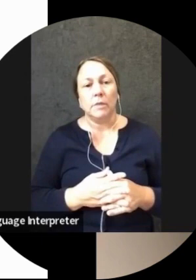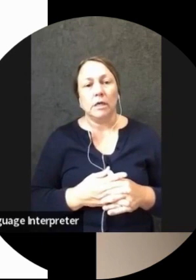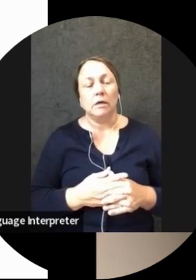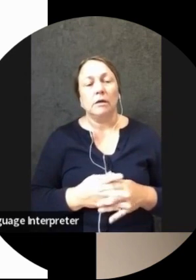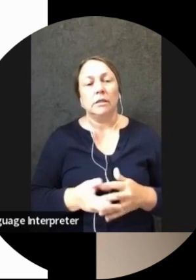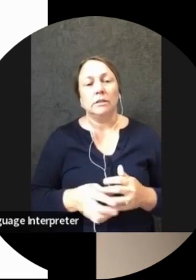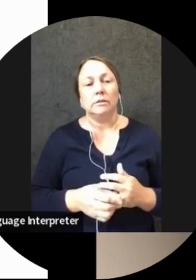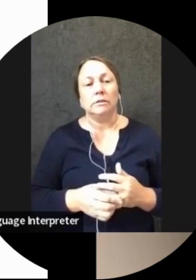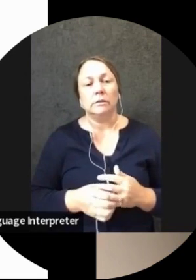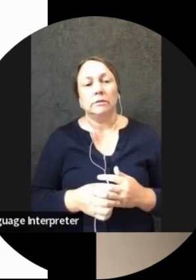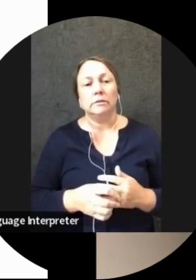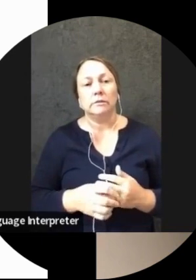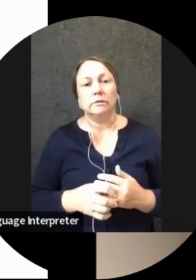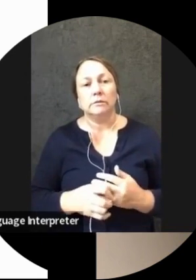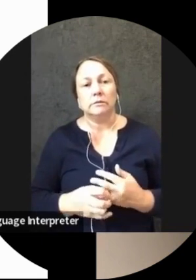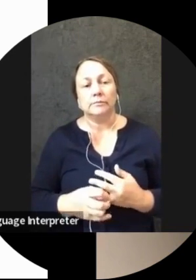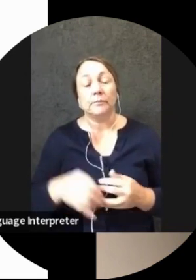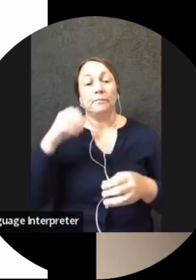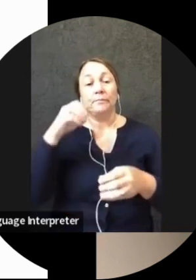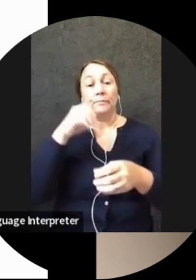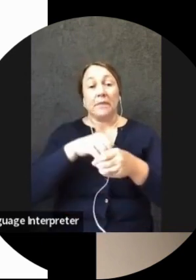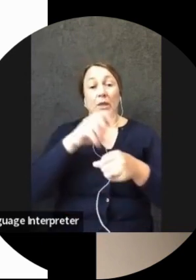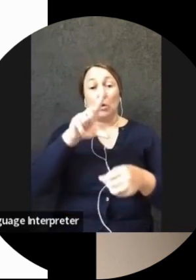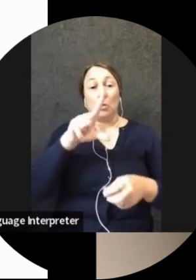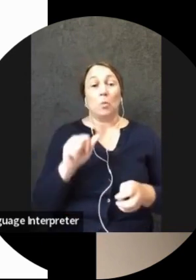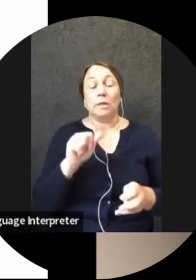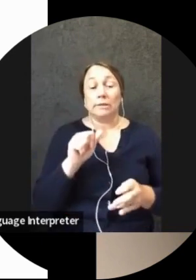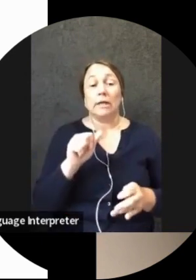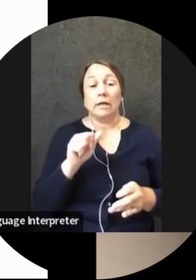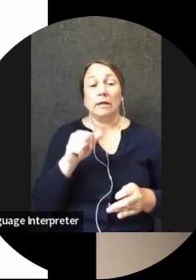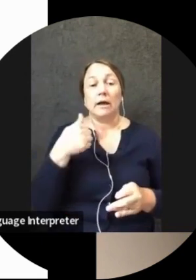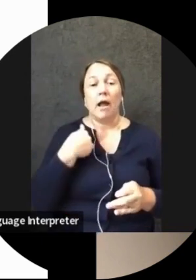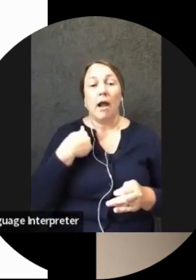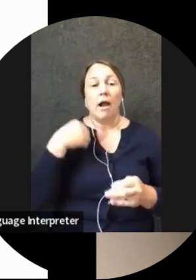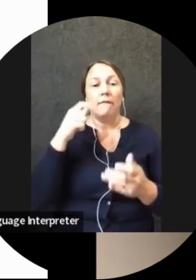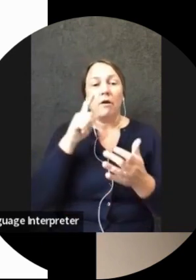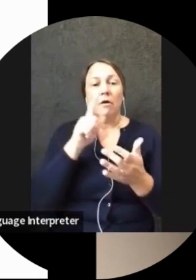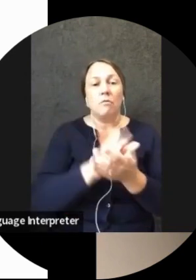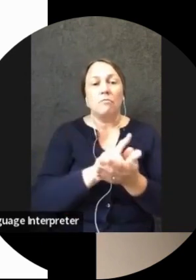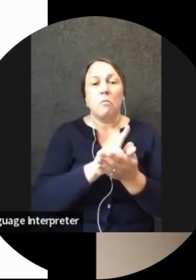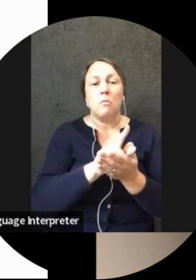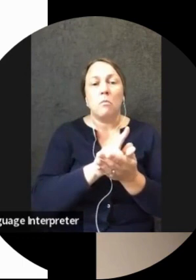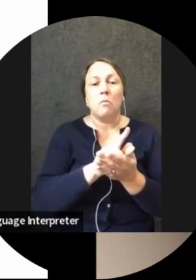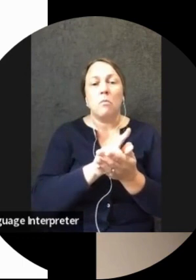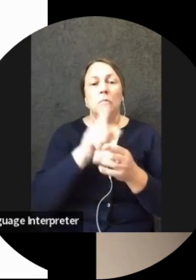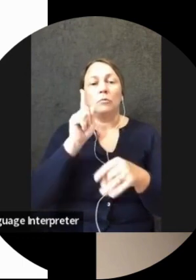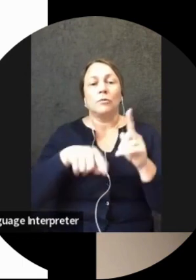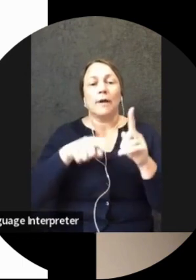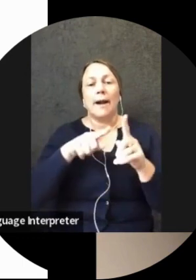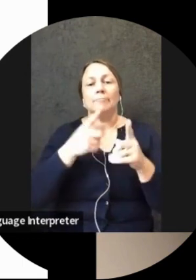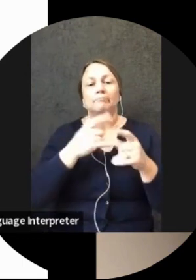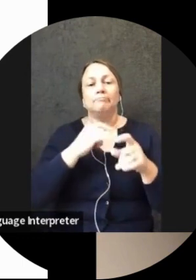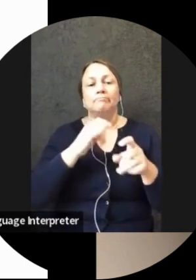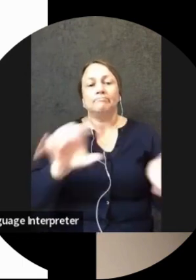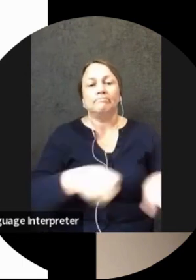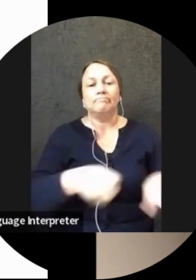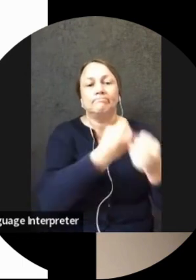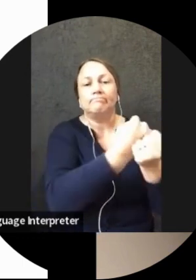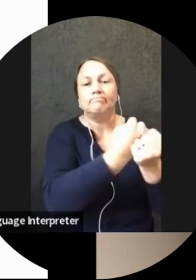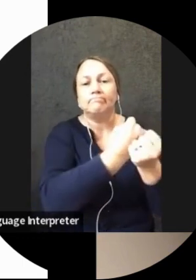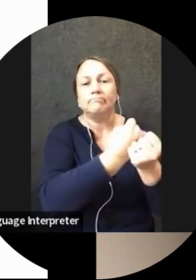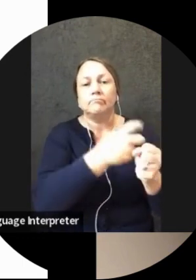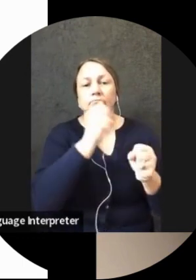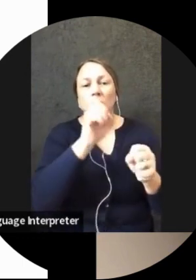And in Louisiana has laws that restrict the use of restraint and seclusion for students